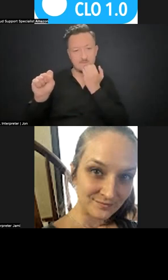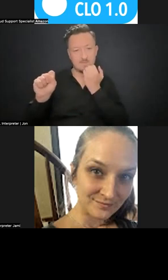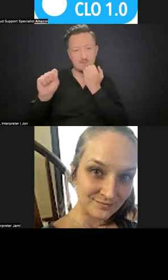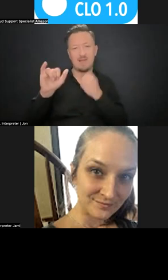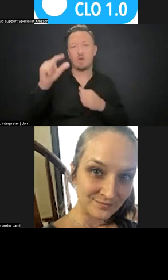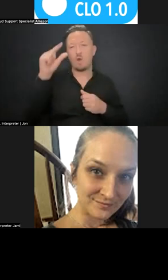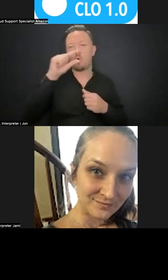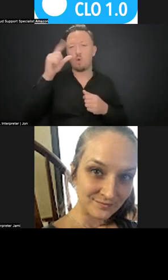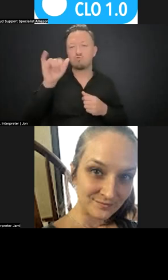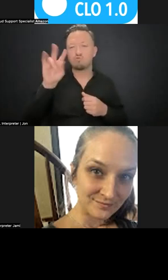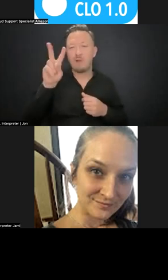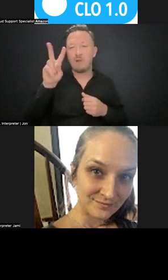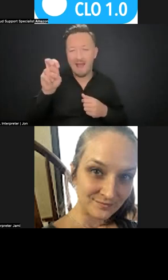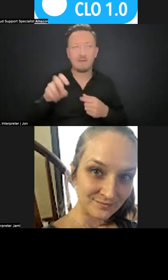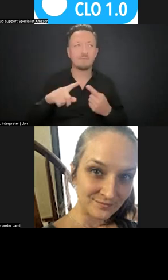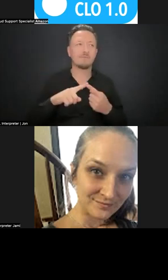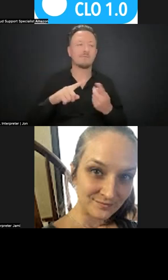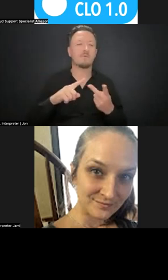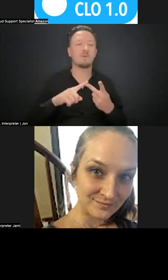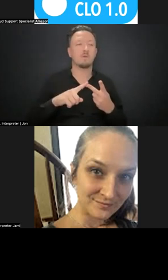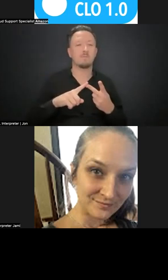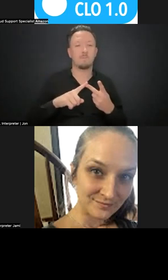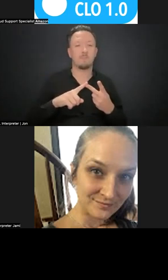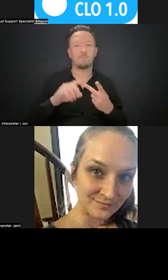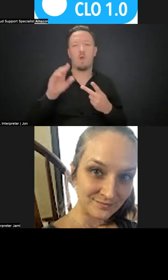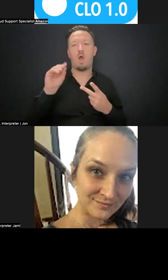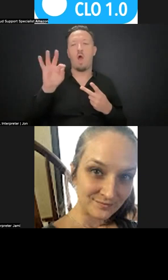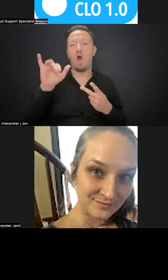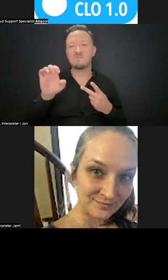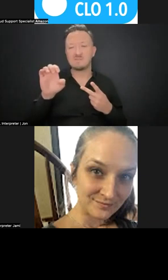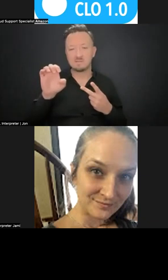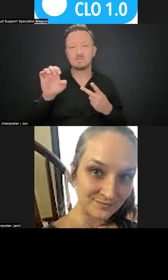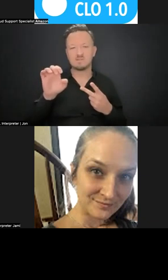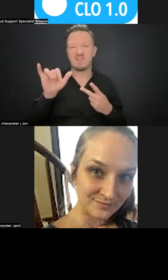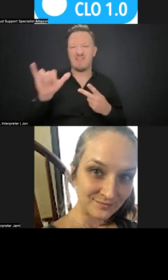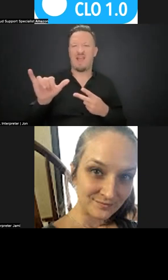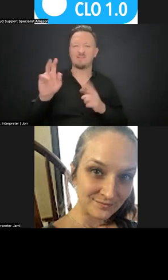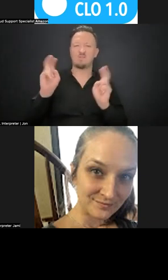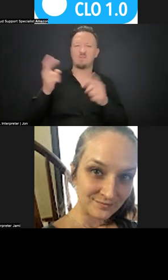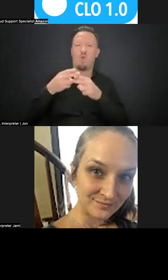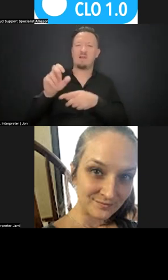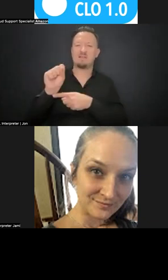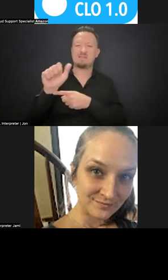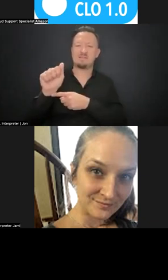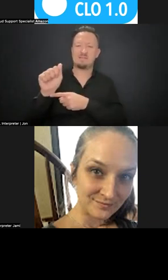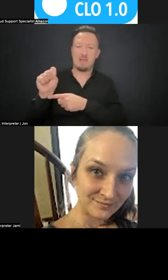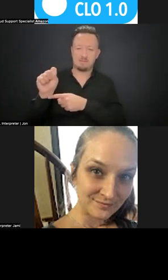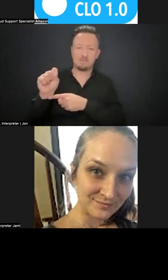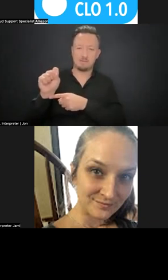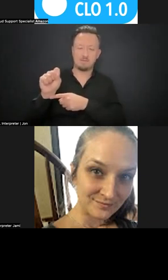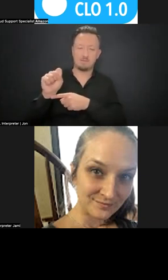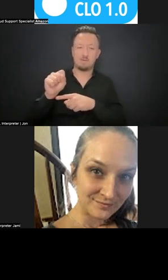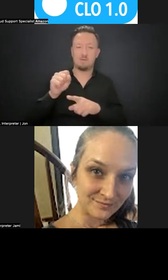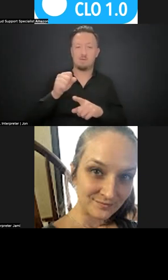Google Drive, any of the Office products. You can run it as the application